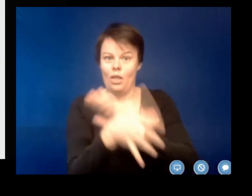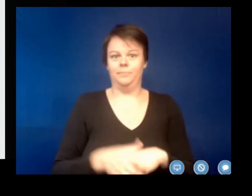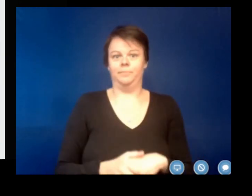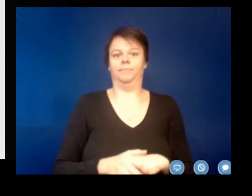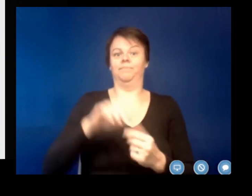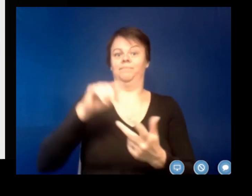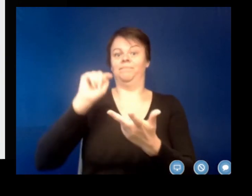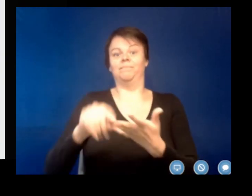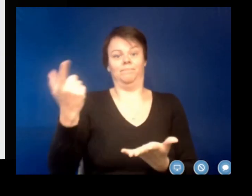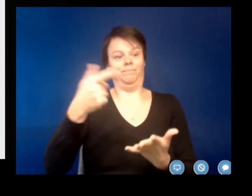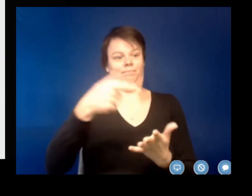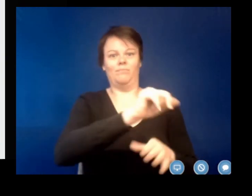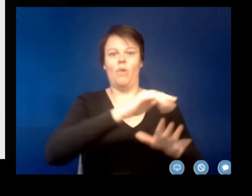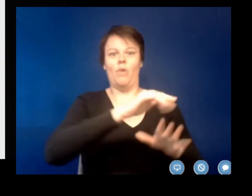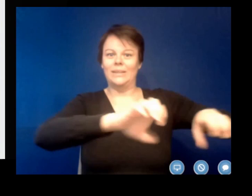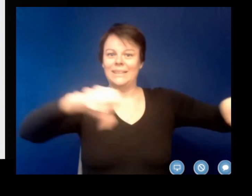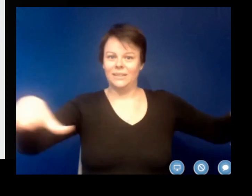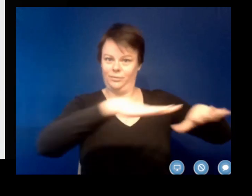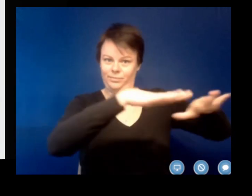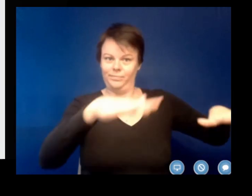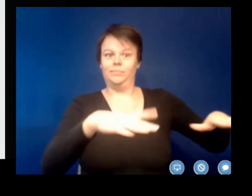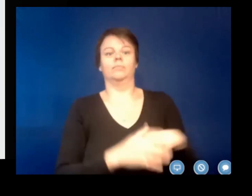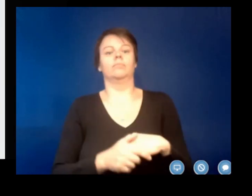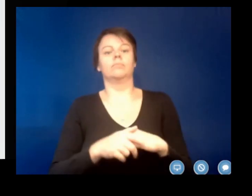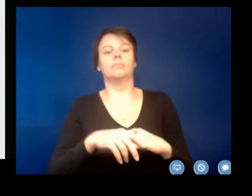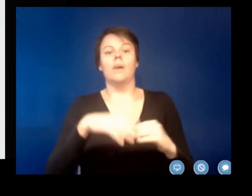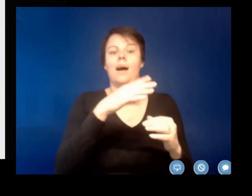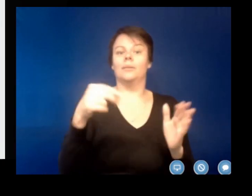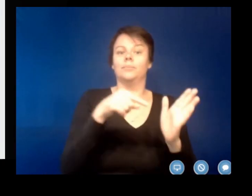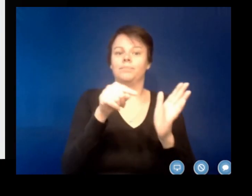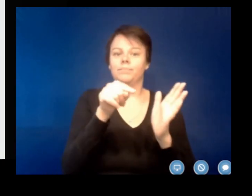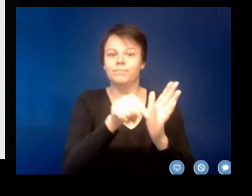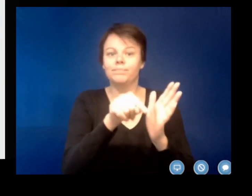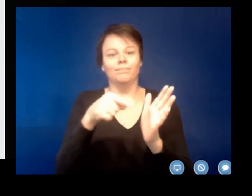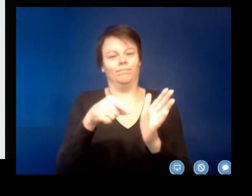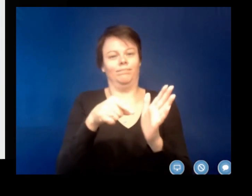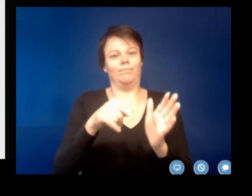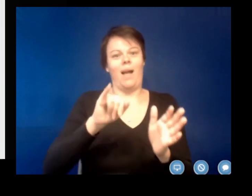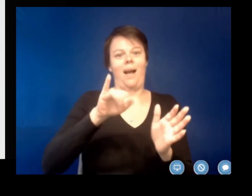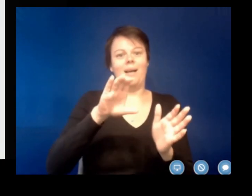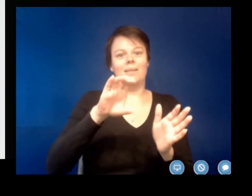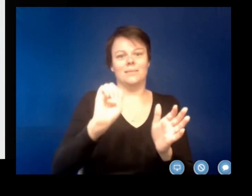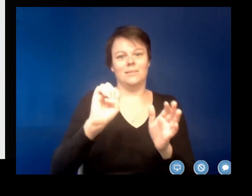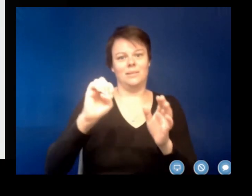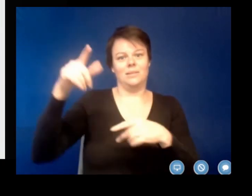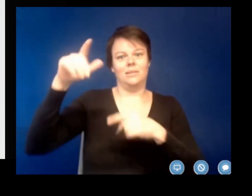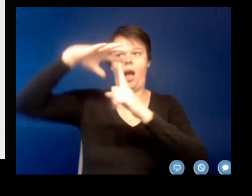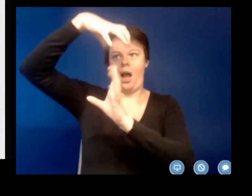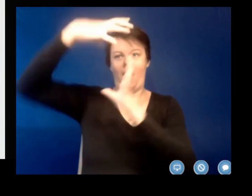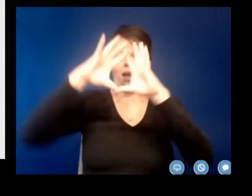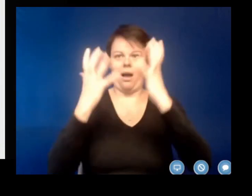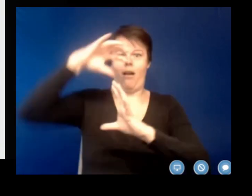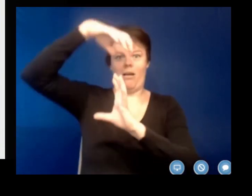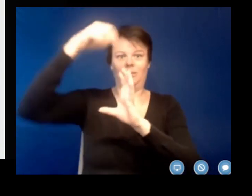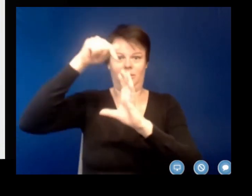the diminishing ice of the Arctic, all this describes the more and more dramatic dimensions